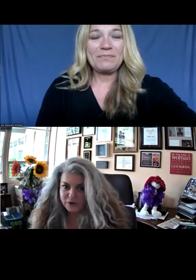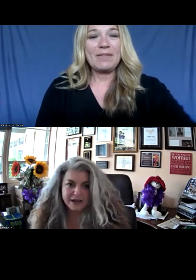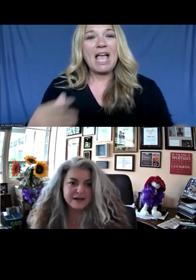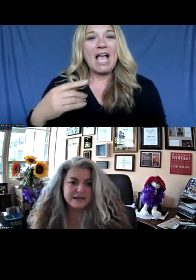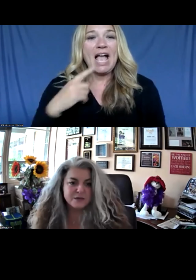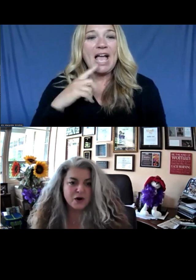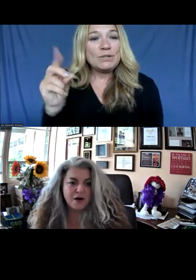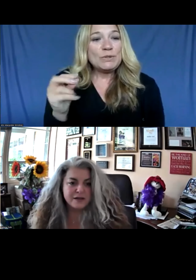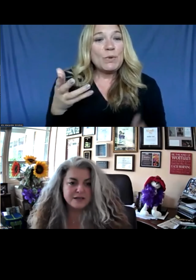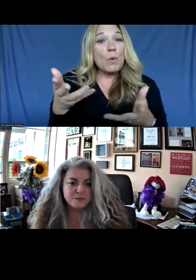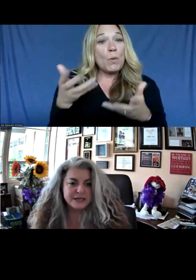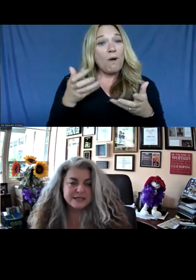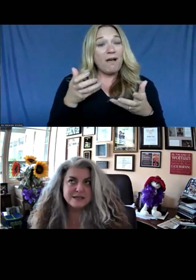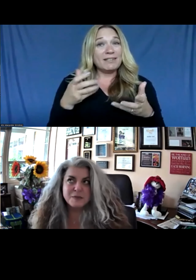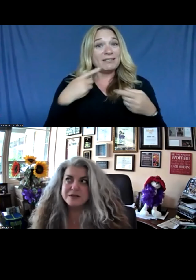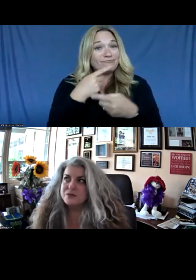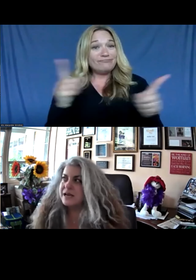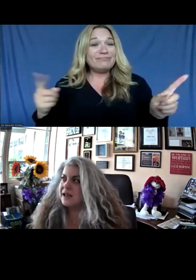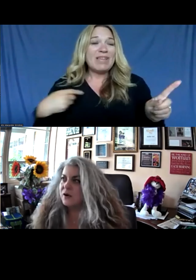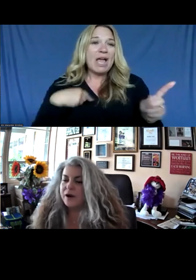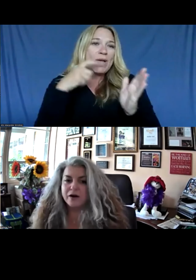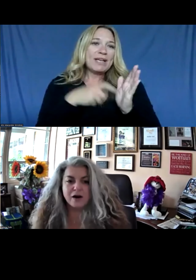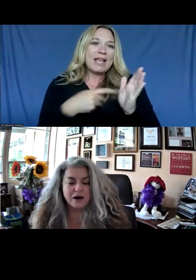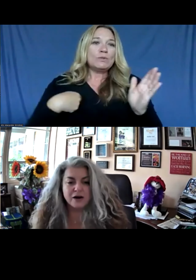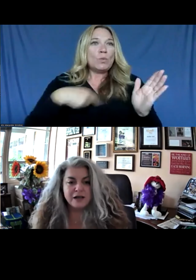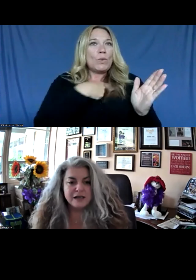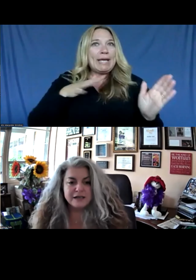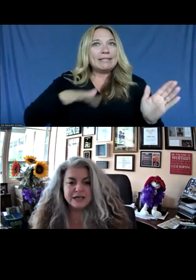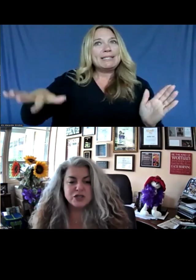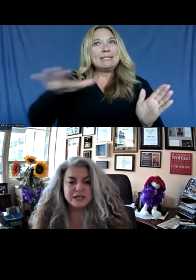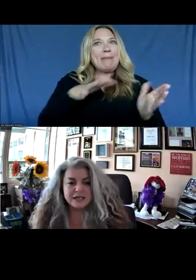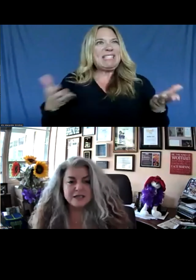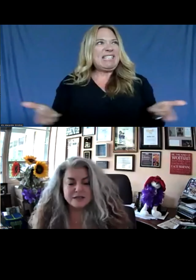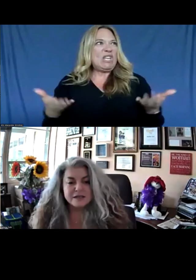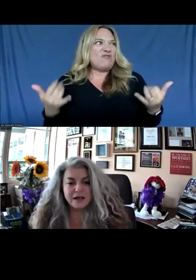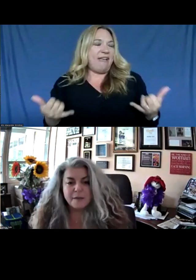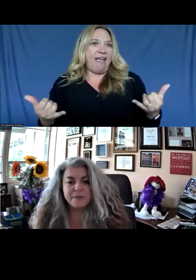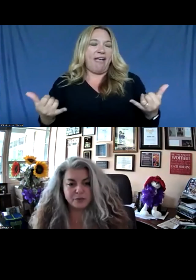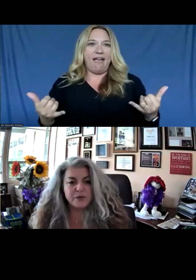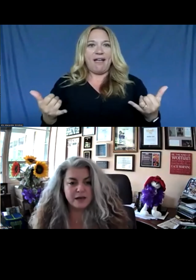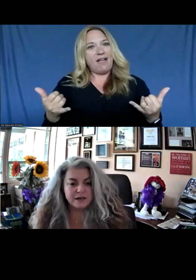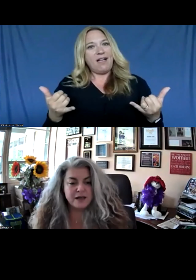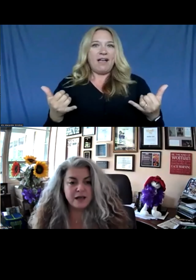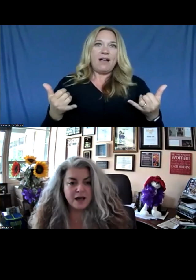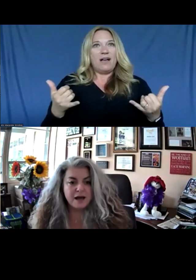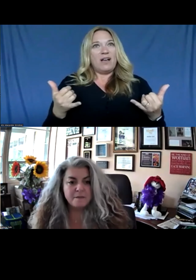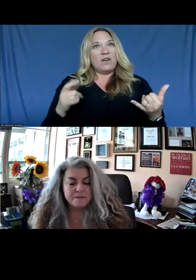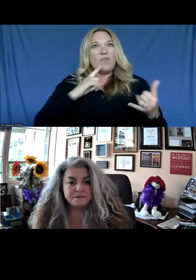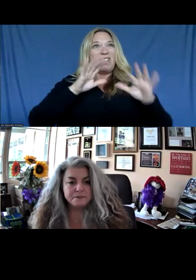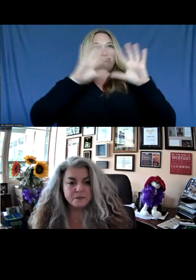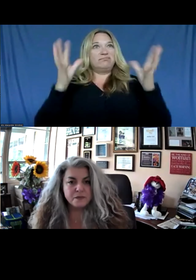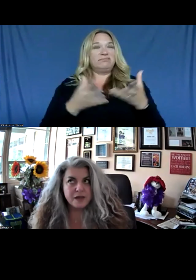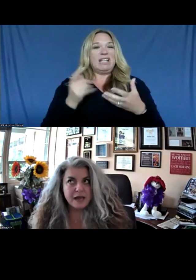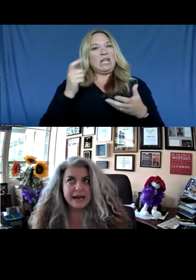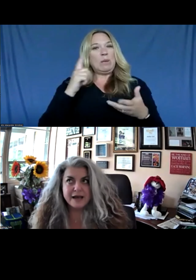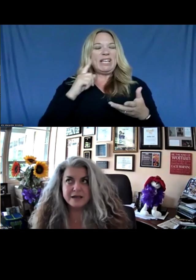this, recognize that we're all in this place and space right now where our nation is a bit broken.